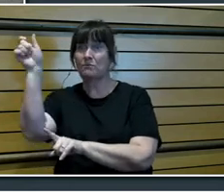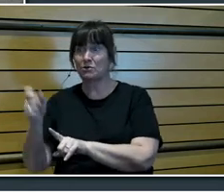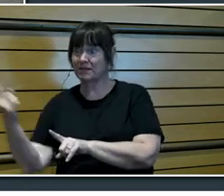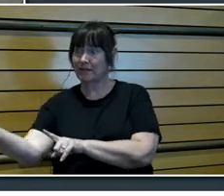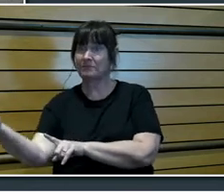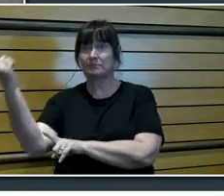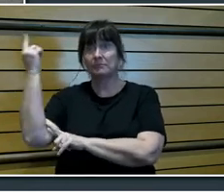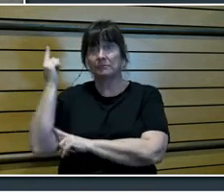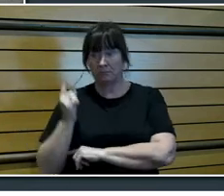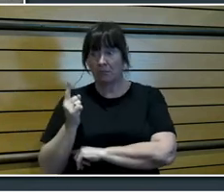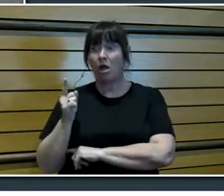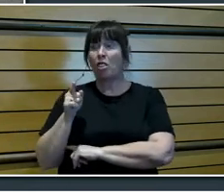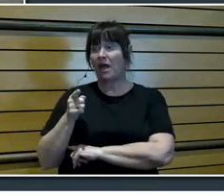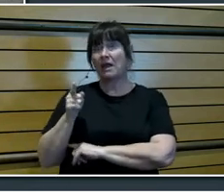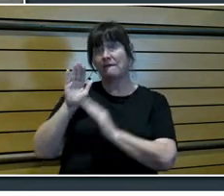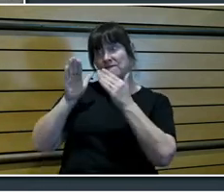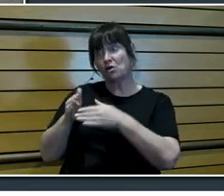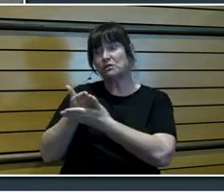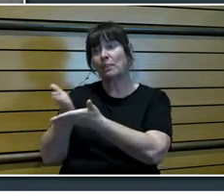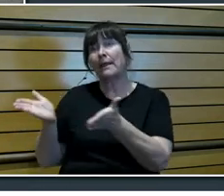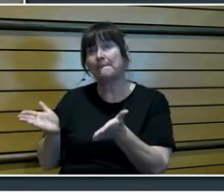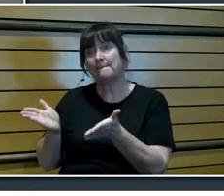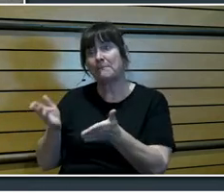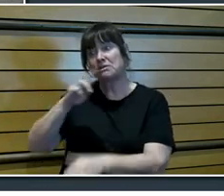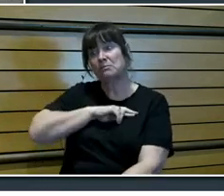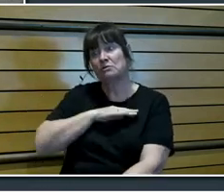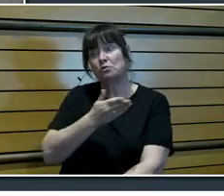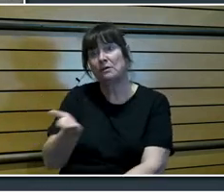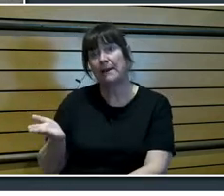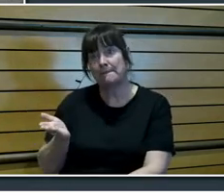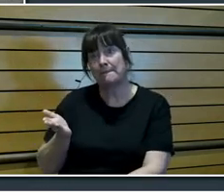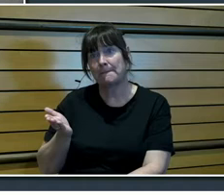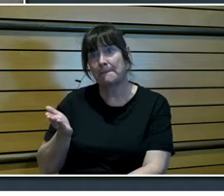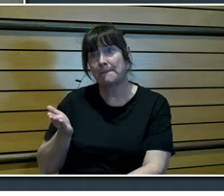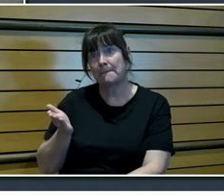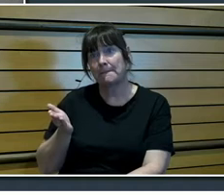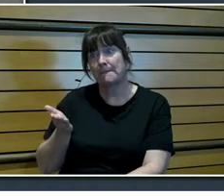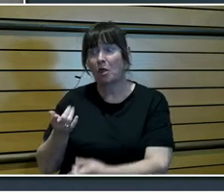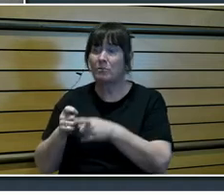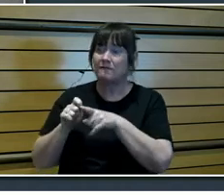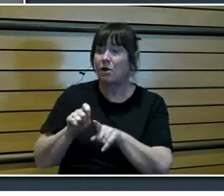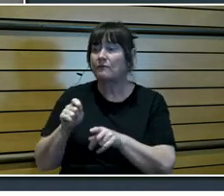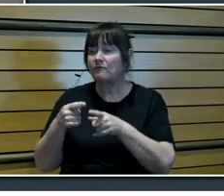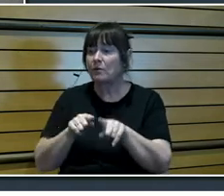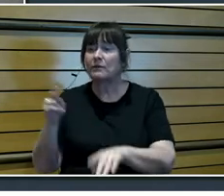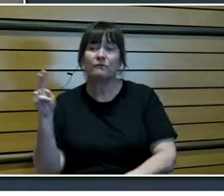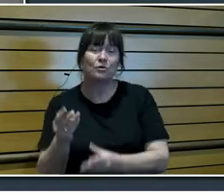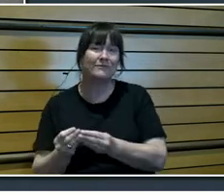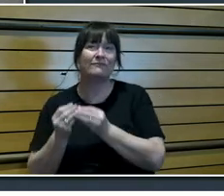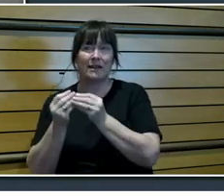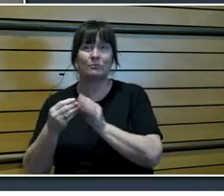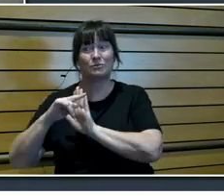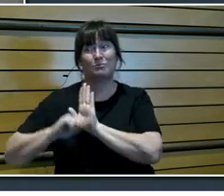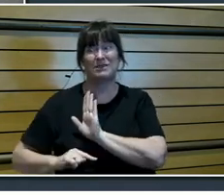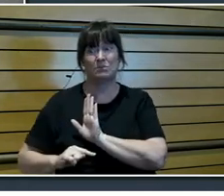community. So I suppose that would be the difference. They will be upholding the views and the values and the